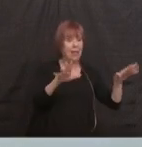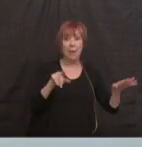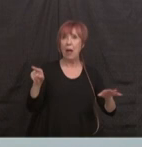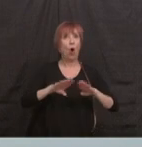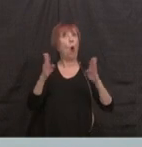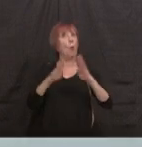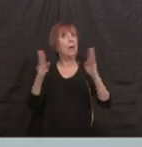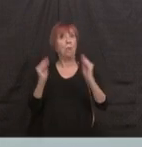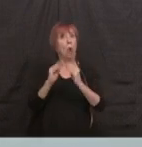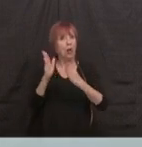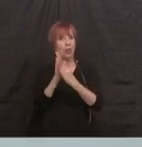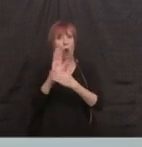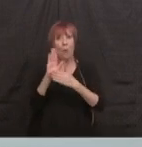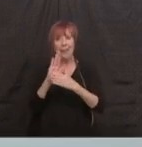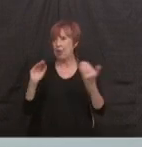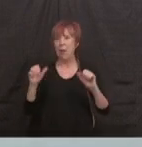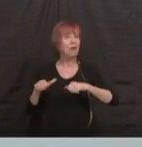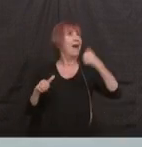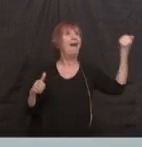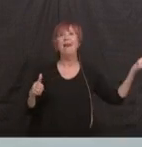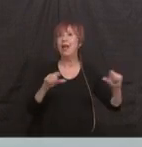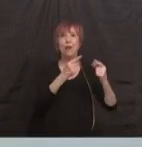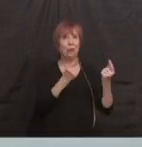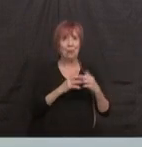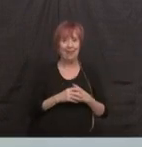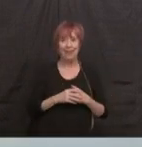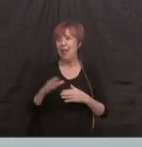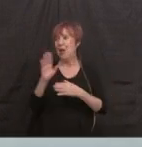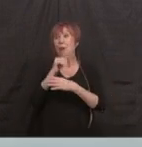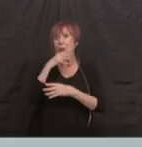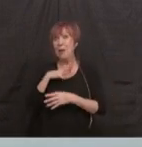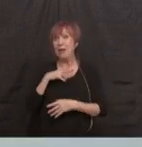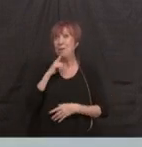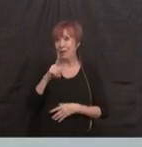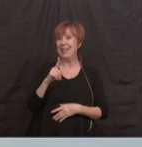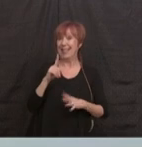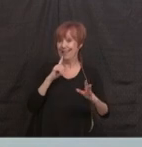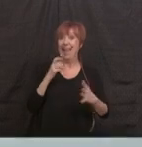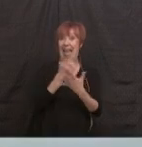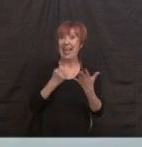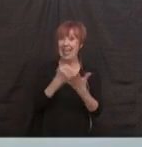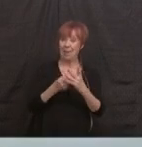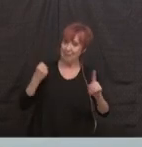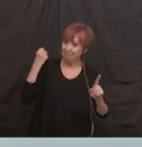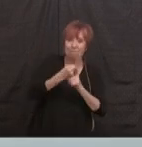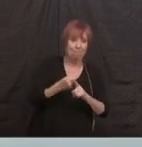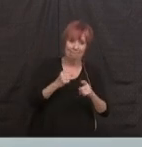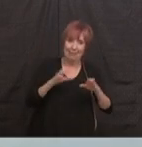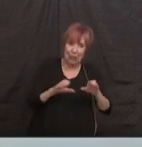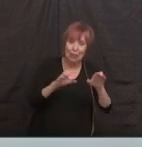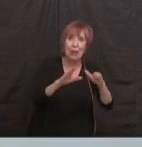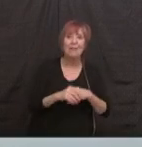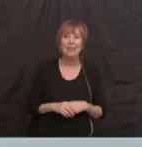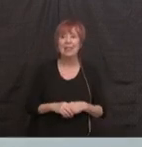small businesses than any other group across this country. Women really are economic drivers. And you know, they're